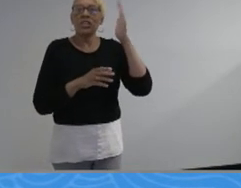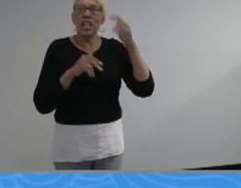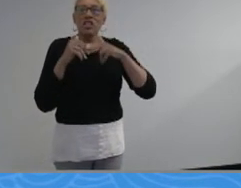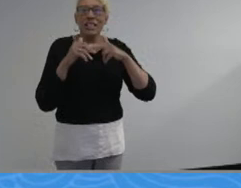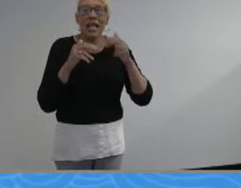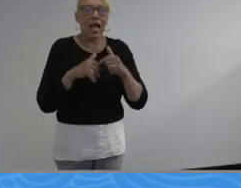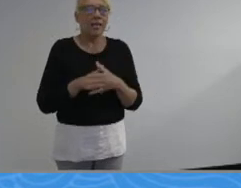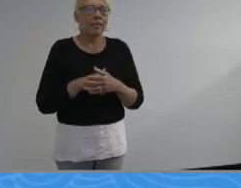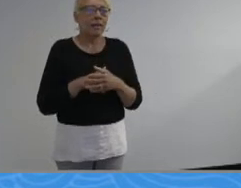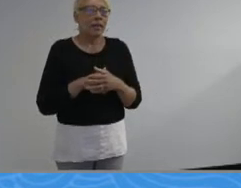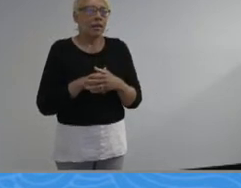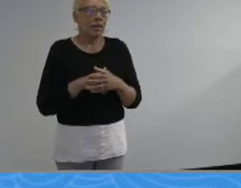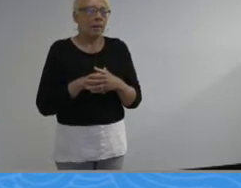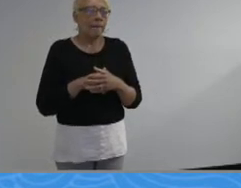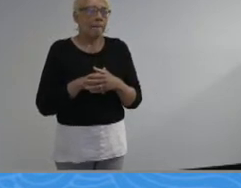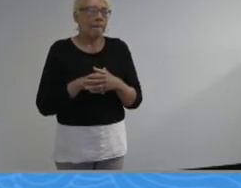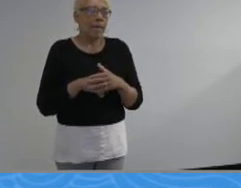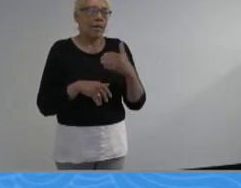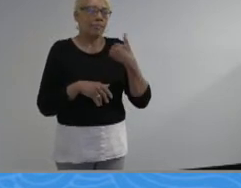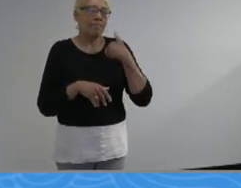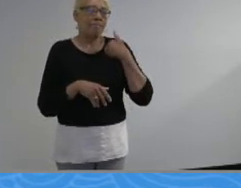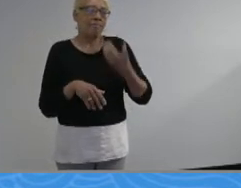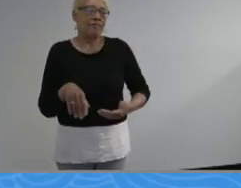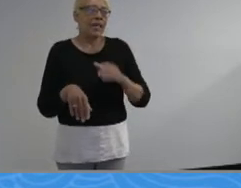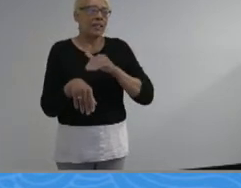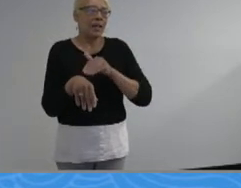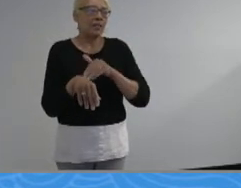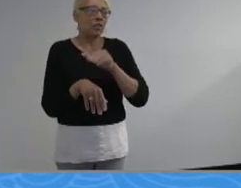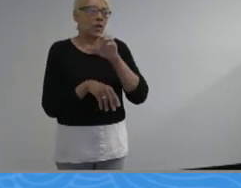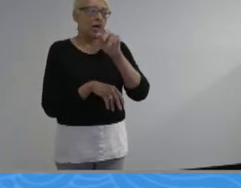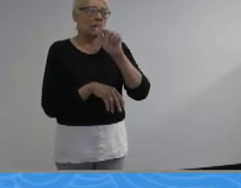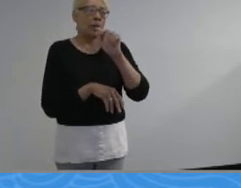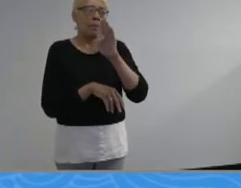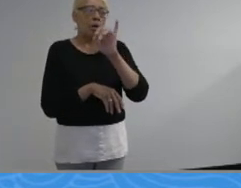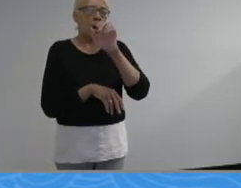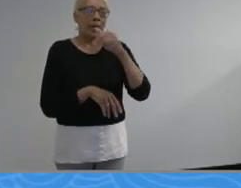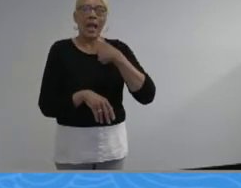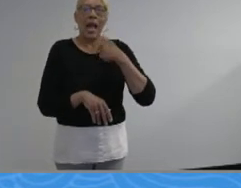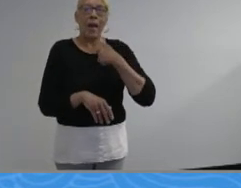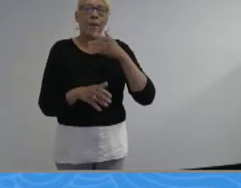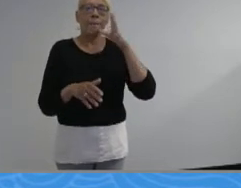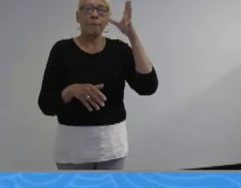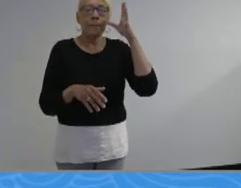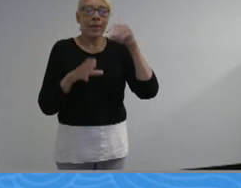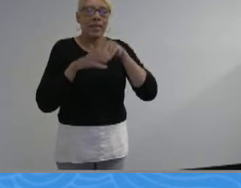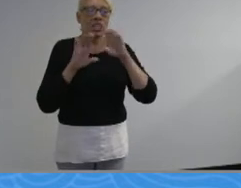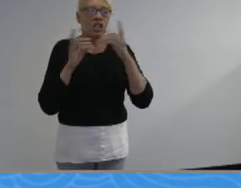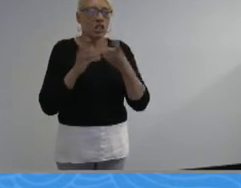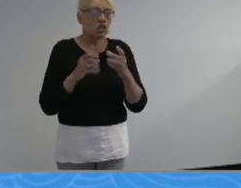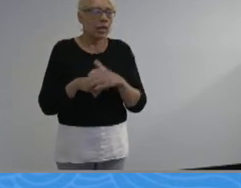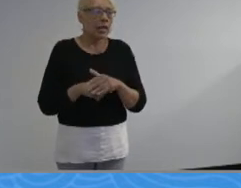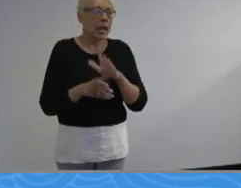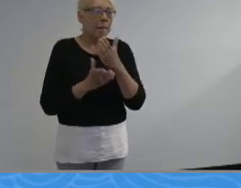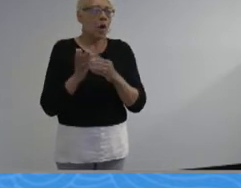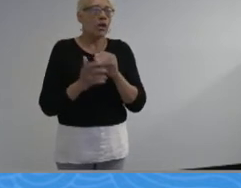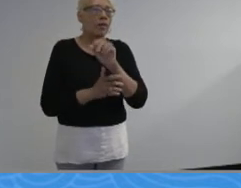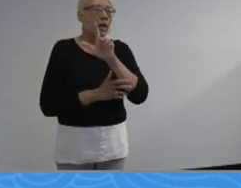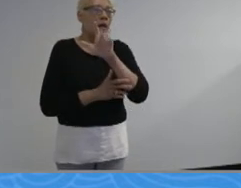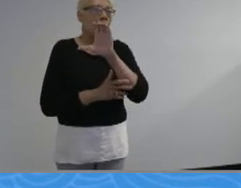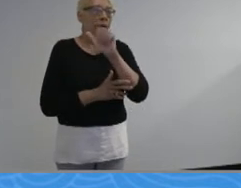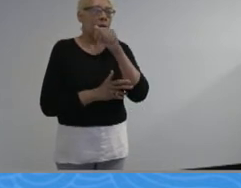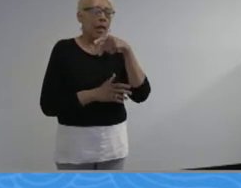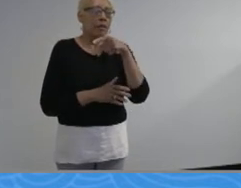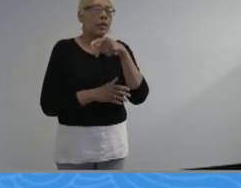into this conversation. I am Dr. Tabari. I'm a parent in the district and part of the Local Control Accountability Plan,